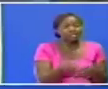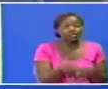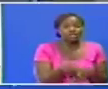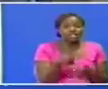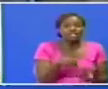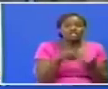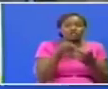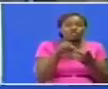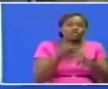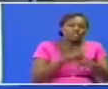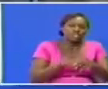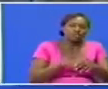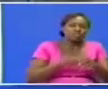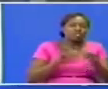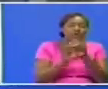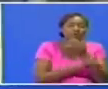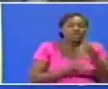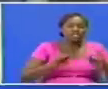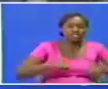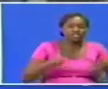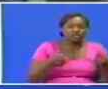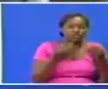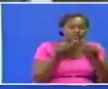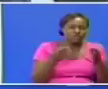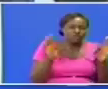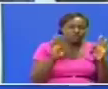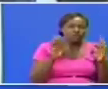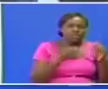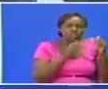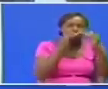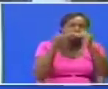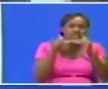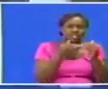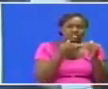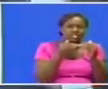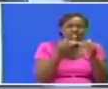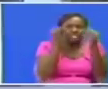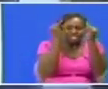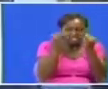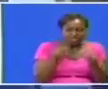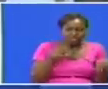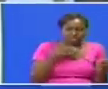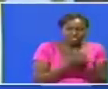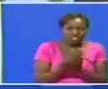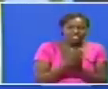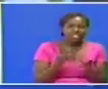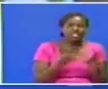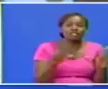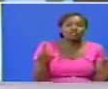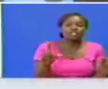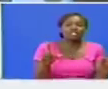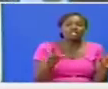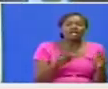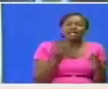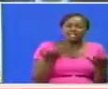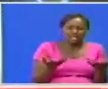special moment in our country's history. Freedom, democracy, individual rights and liberties are under threat